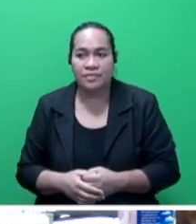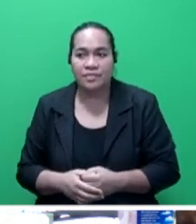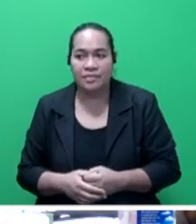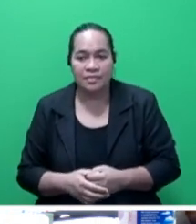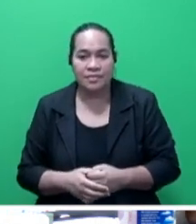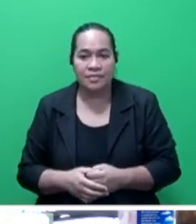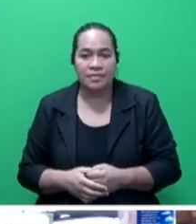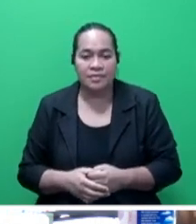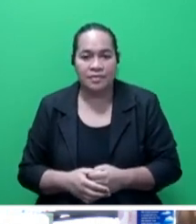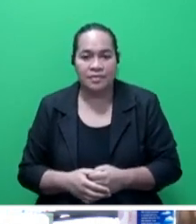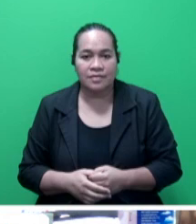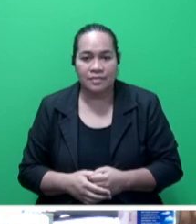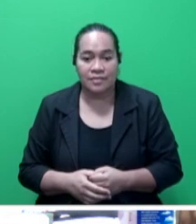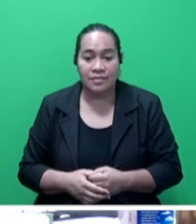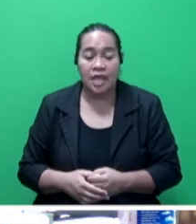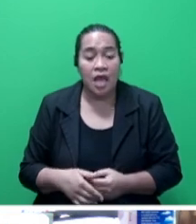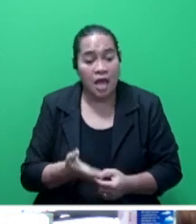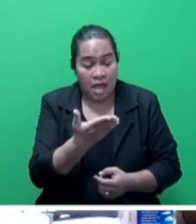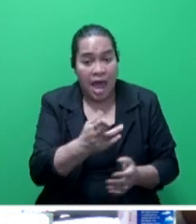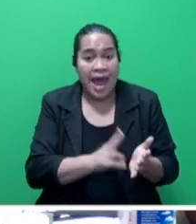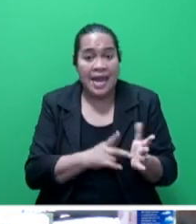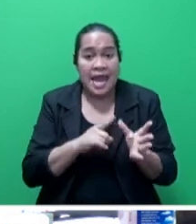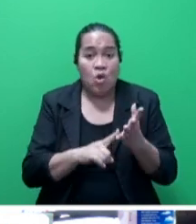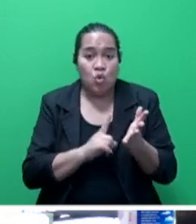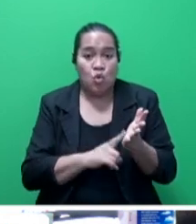The Honourable Naul Matua talked about